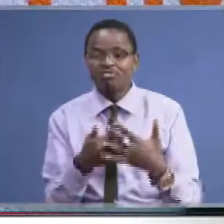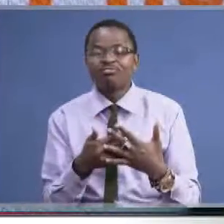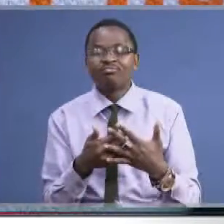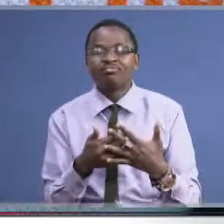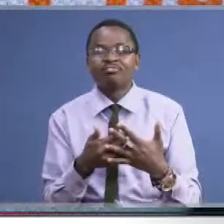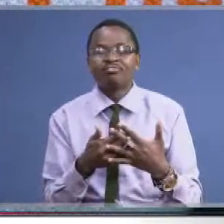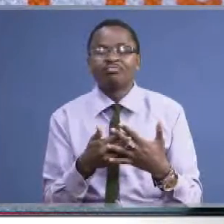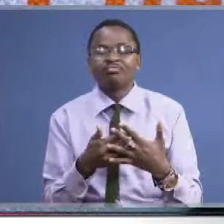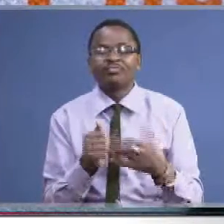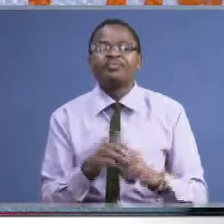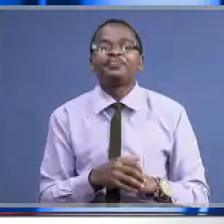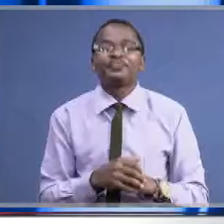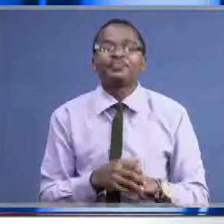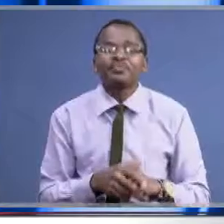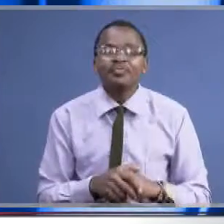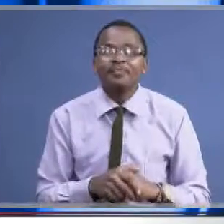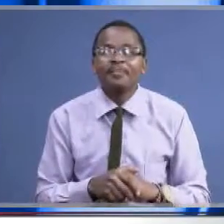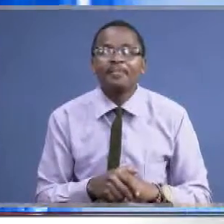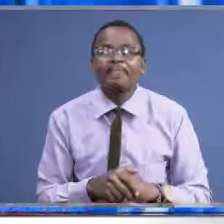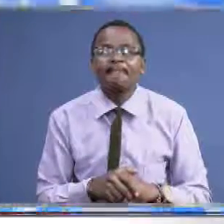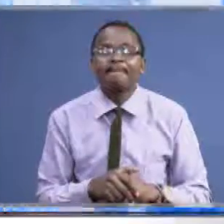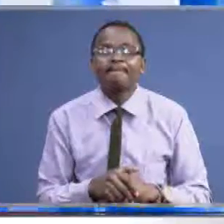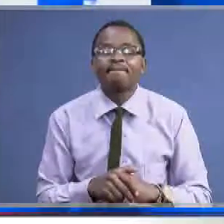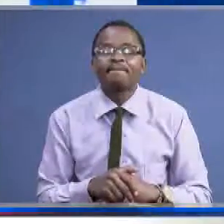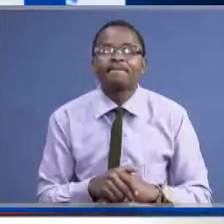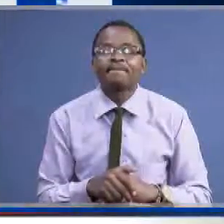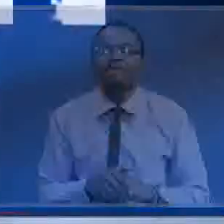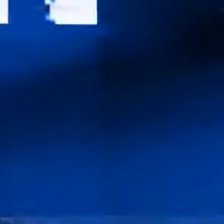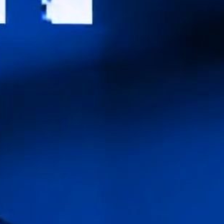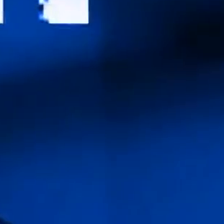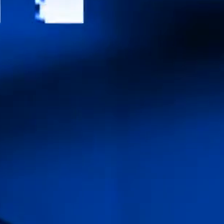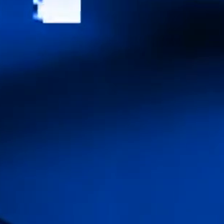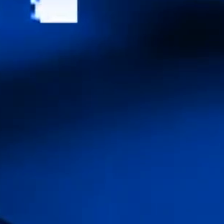Oma Onyango, reporting for Talk Health on KUTV, Nairobi.